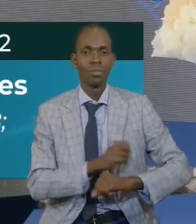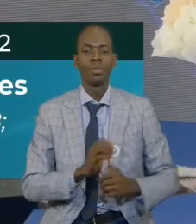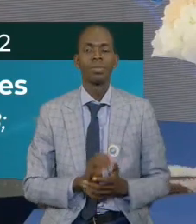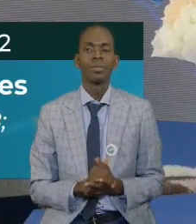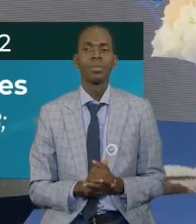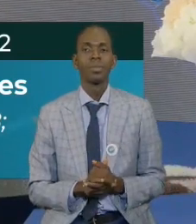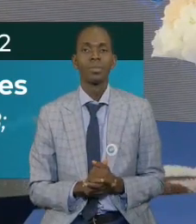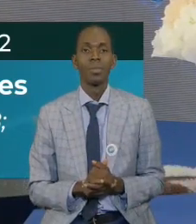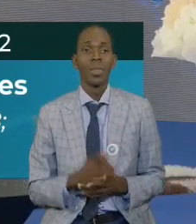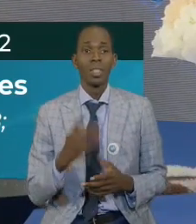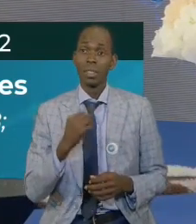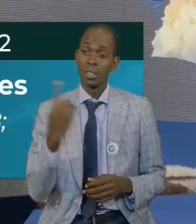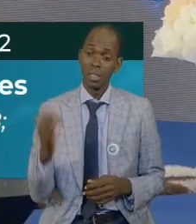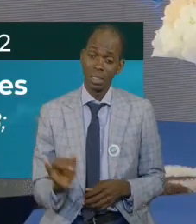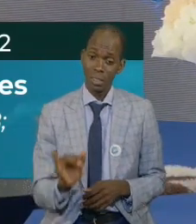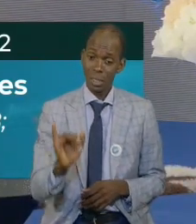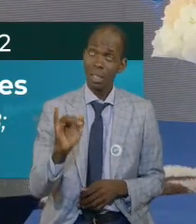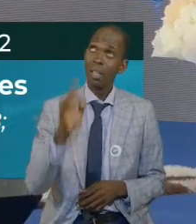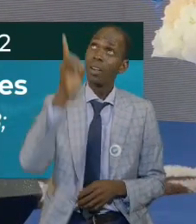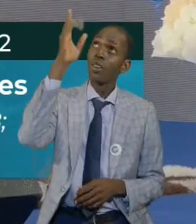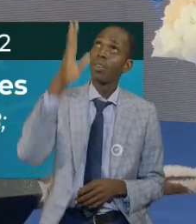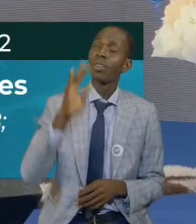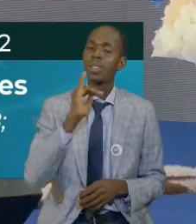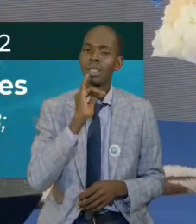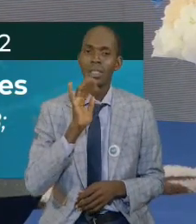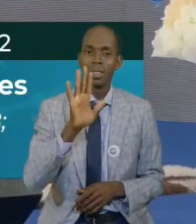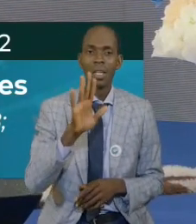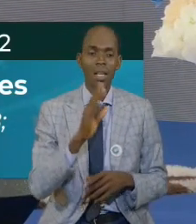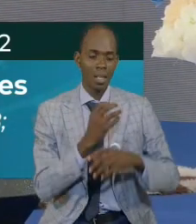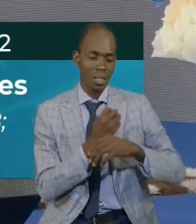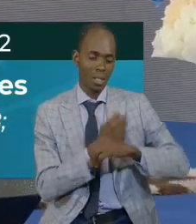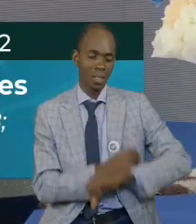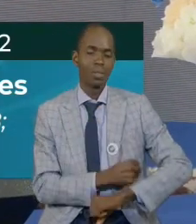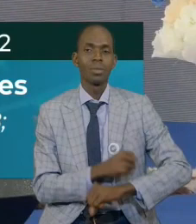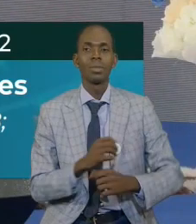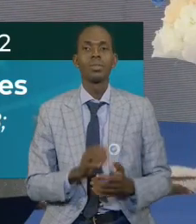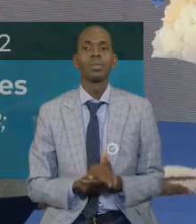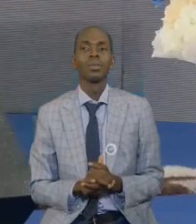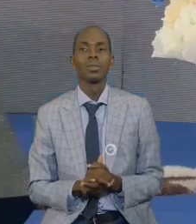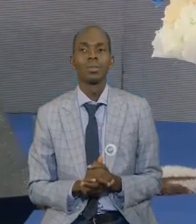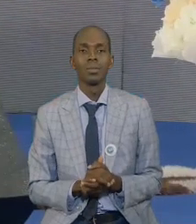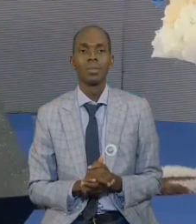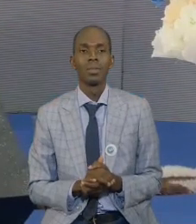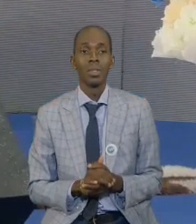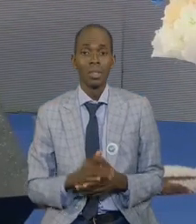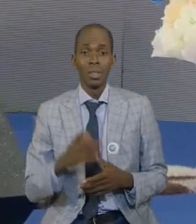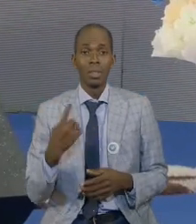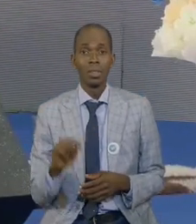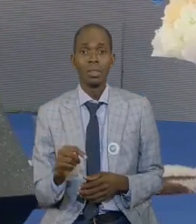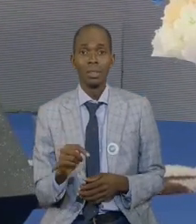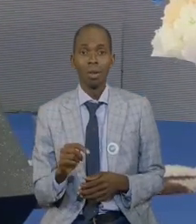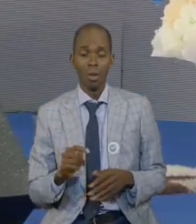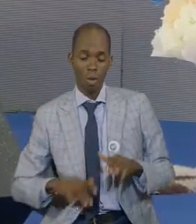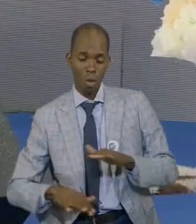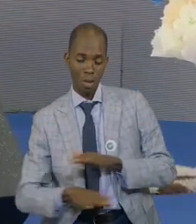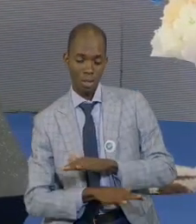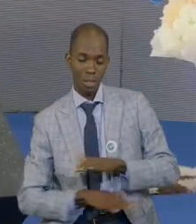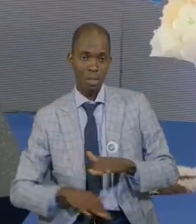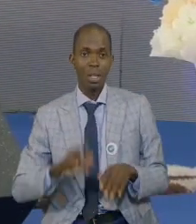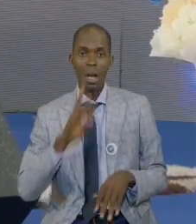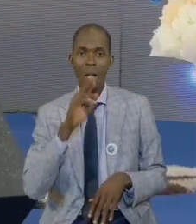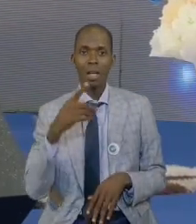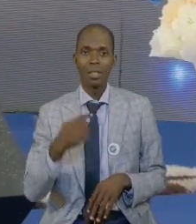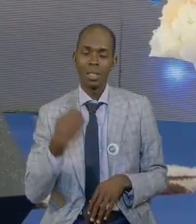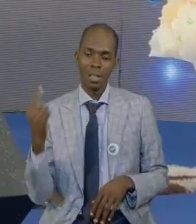the Eternal God Is Thy Refuge the Everlast underneath thee at the